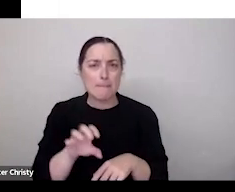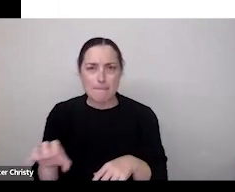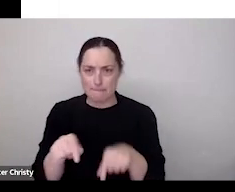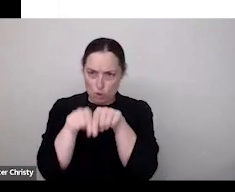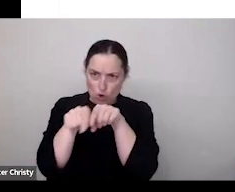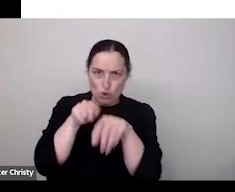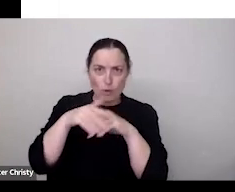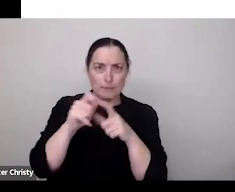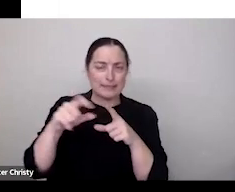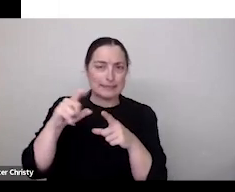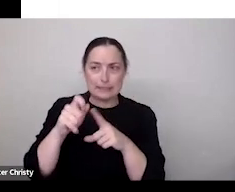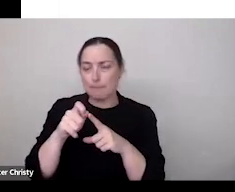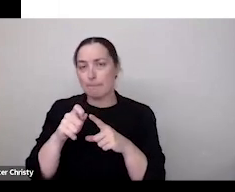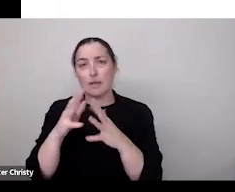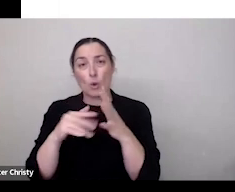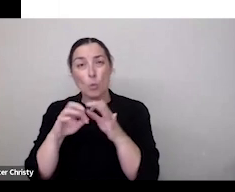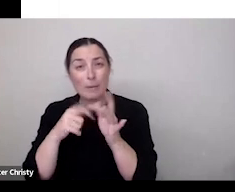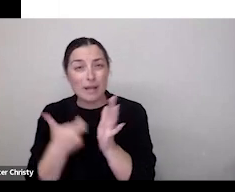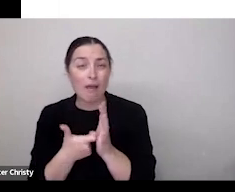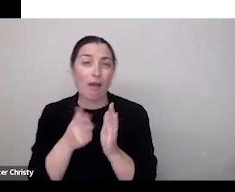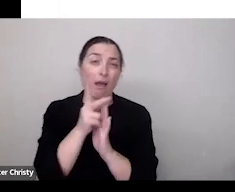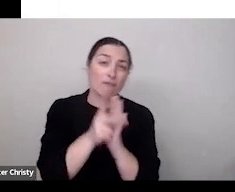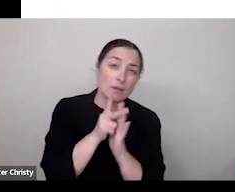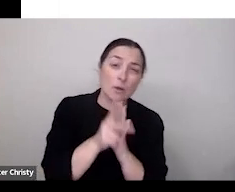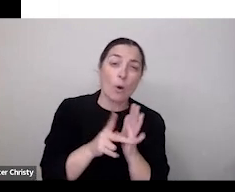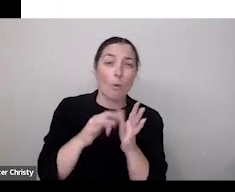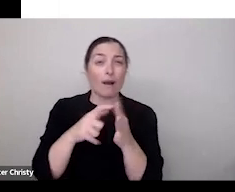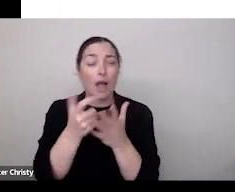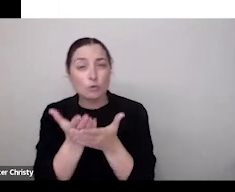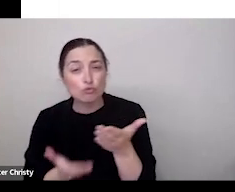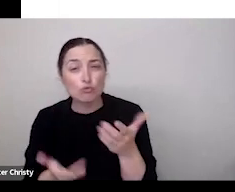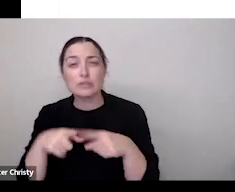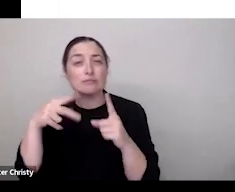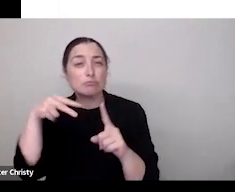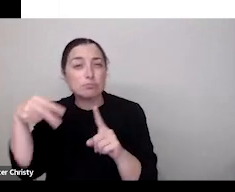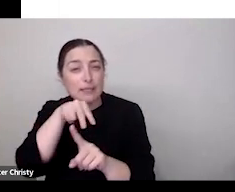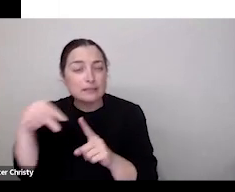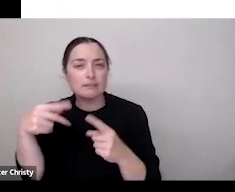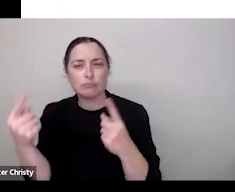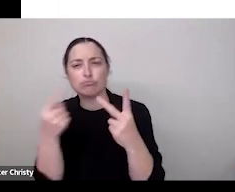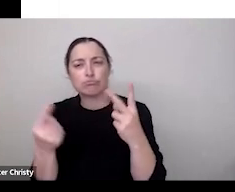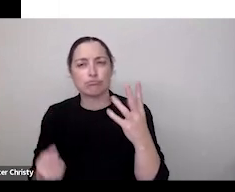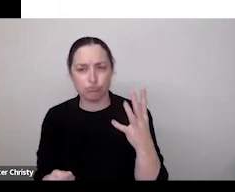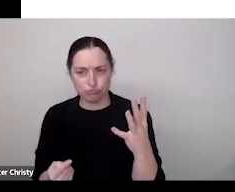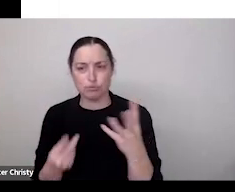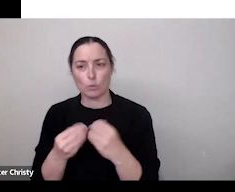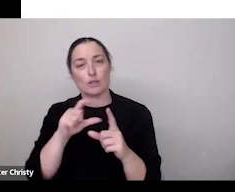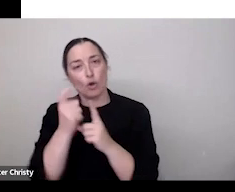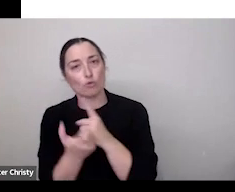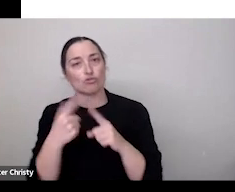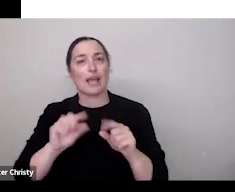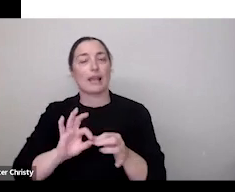about PSEP through webinars, videos, case stories, and different perspectives, how it's been implemented with culturally and linguistically